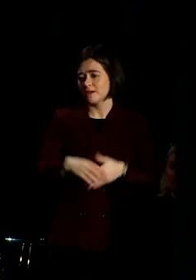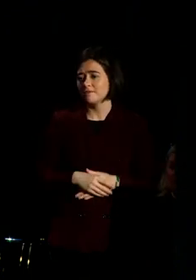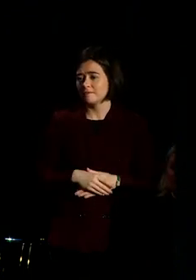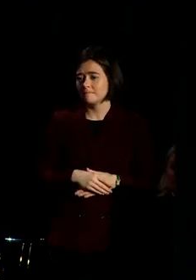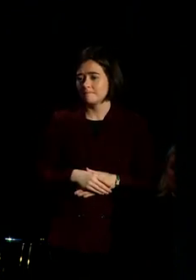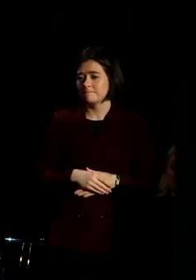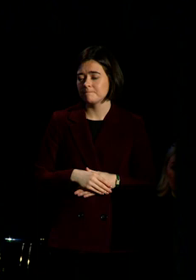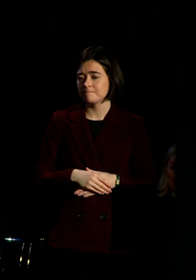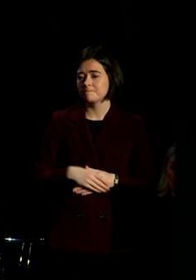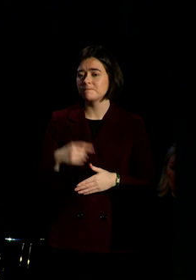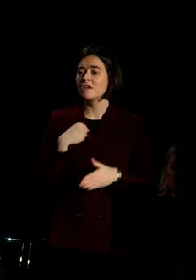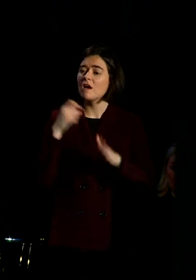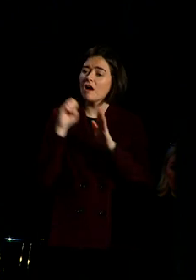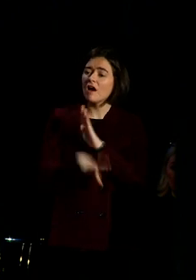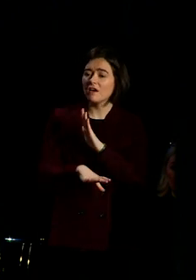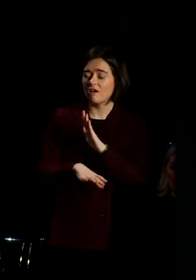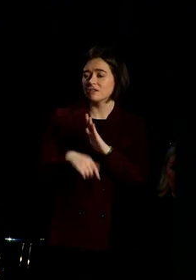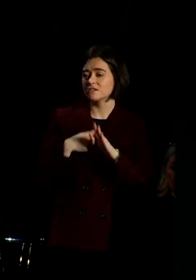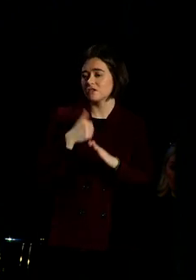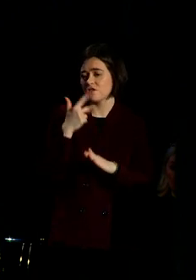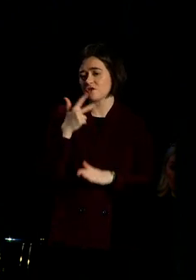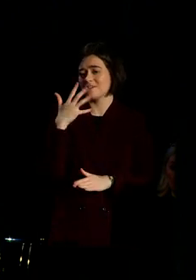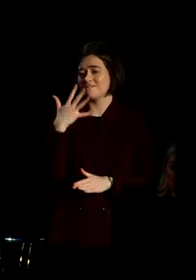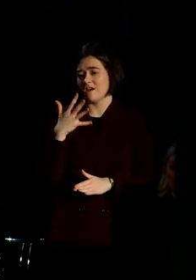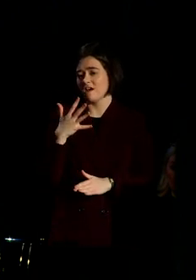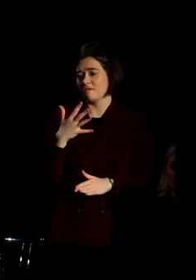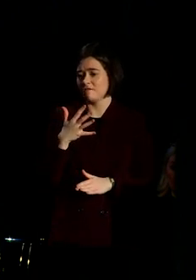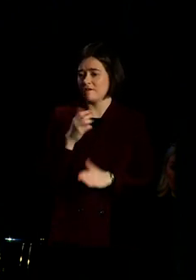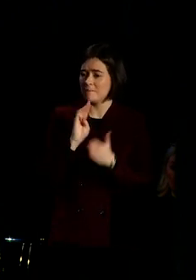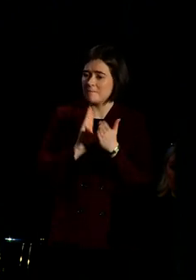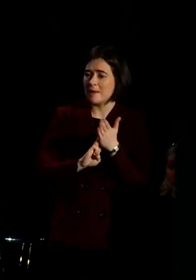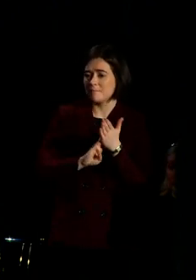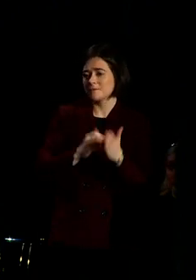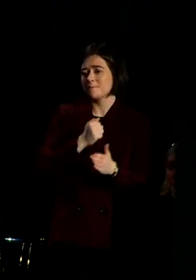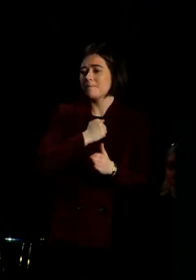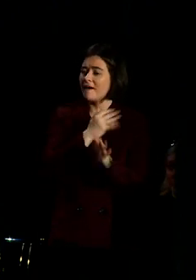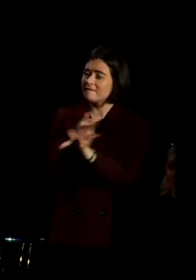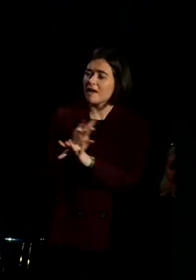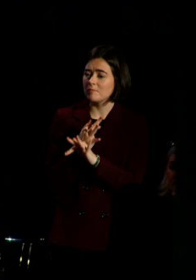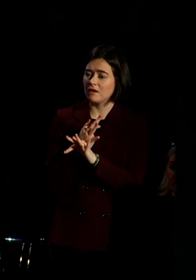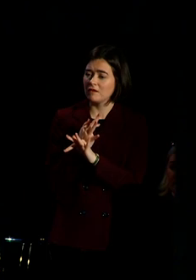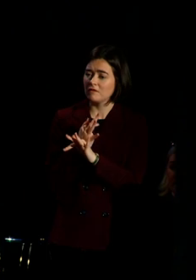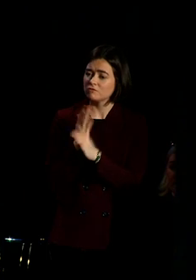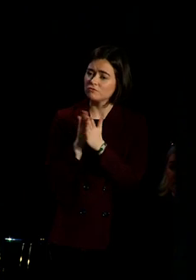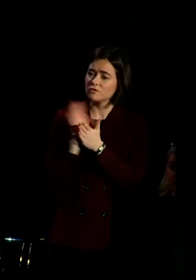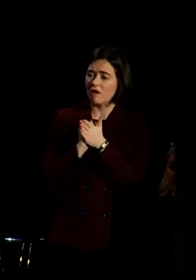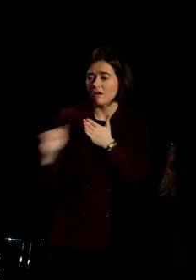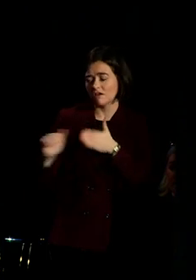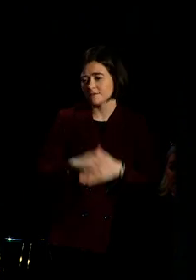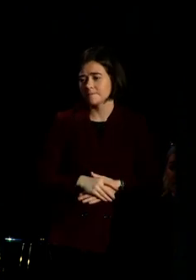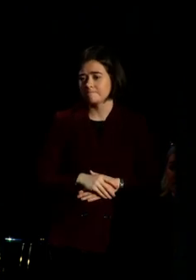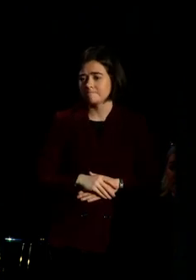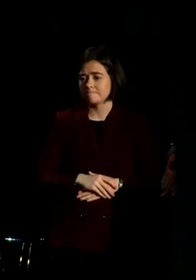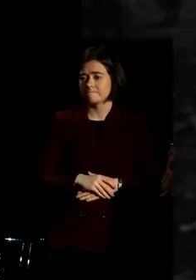grave. I lost 35 members of my family in the